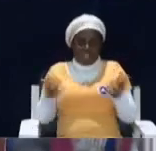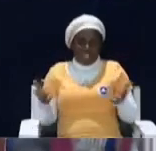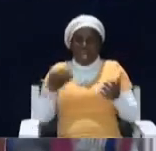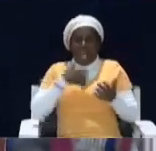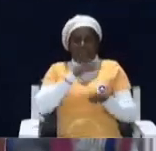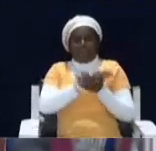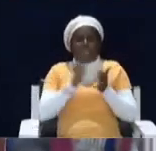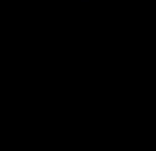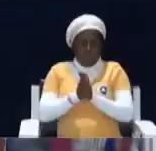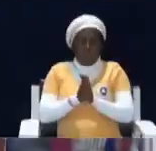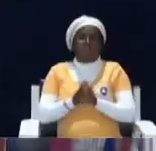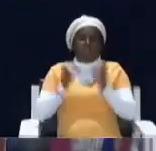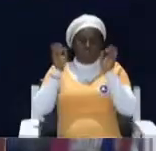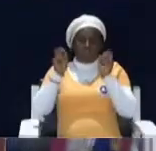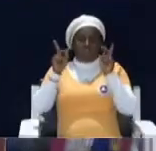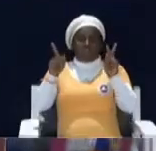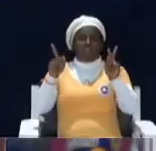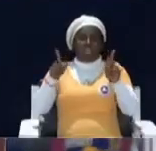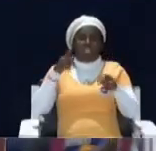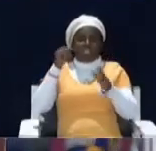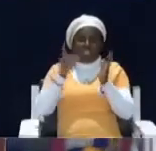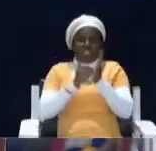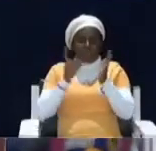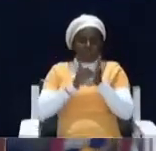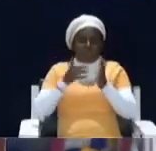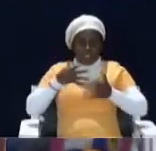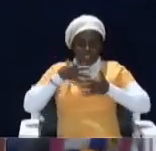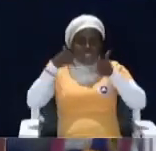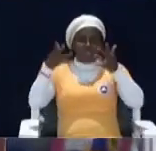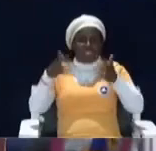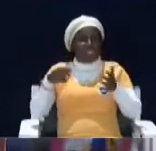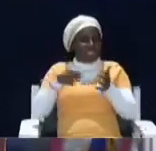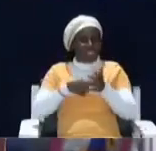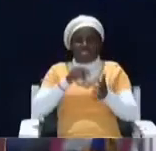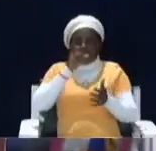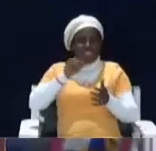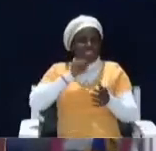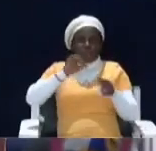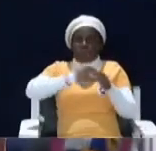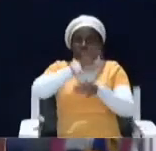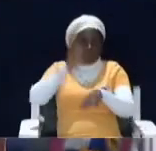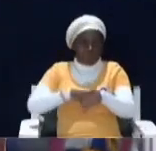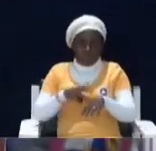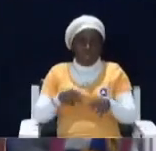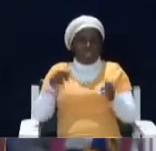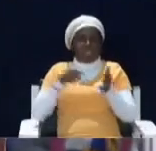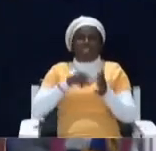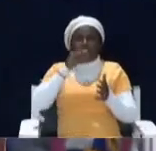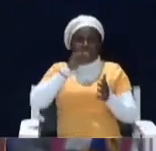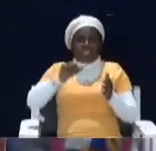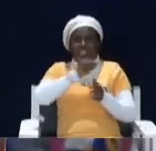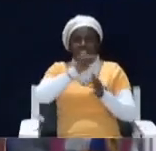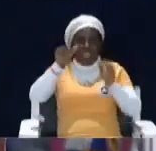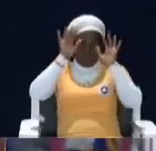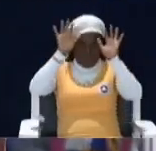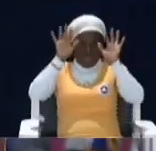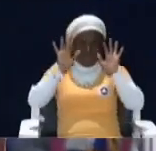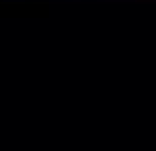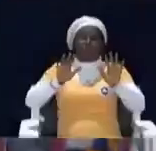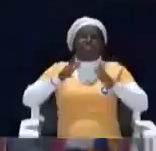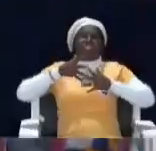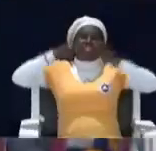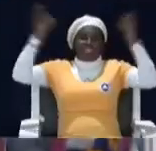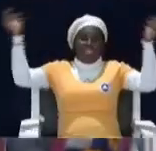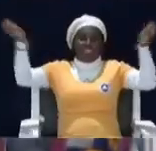to normal. The doctor shouted that this is not normal. This is a miracle. Let somebody